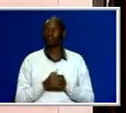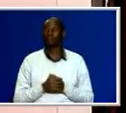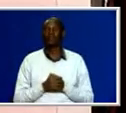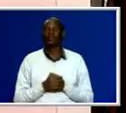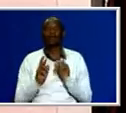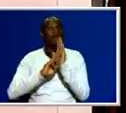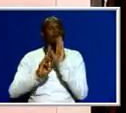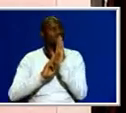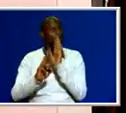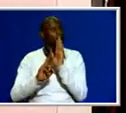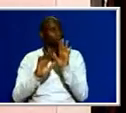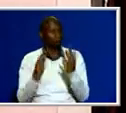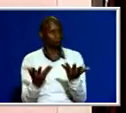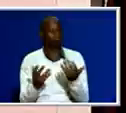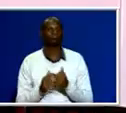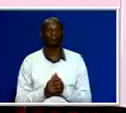refers to